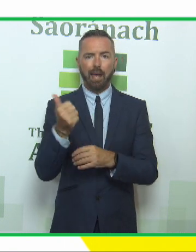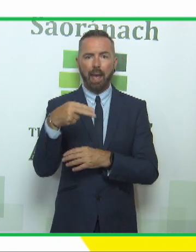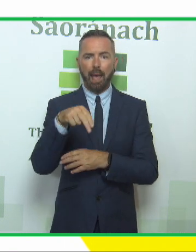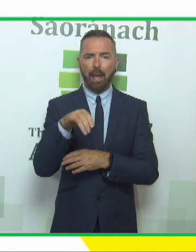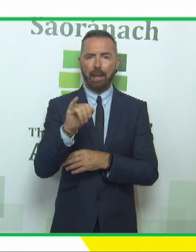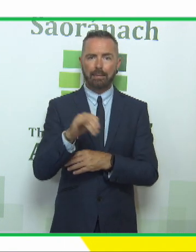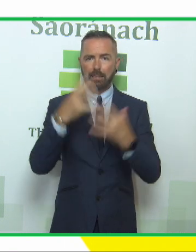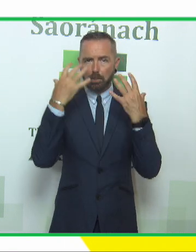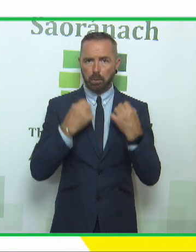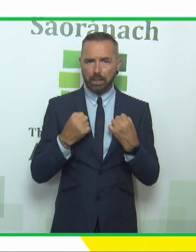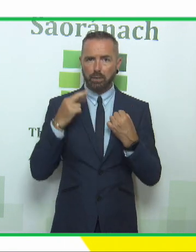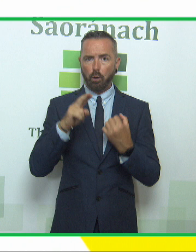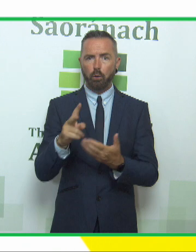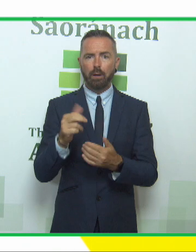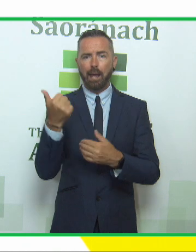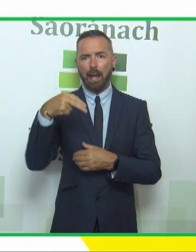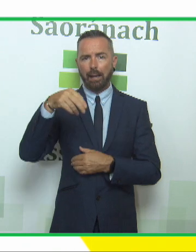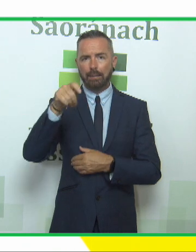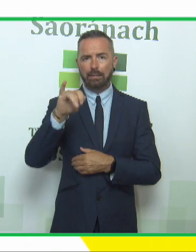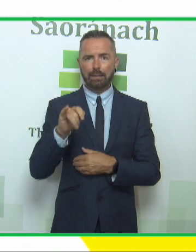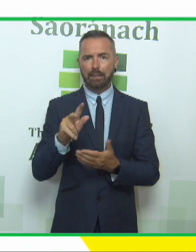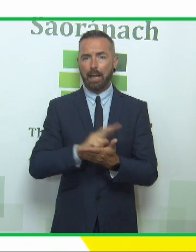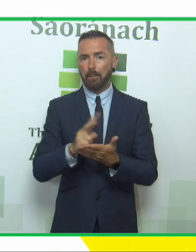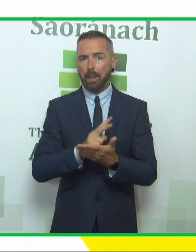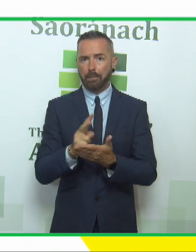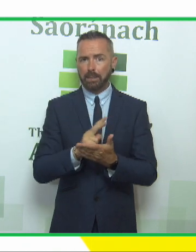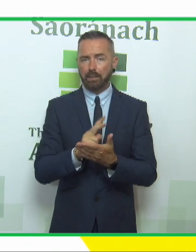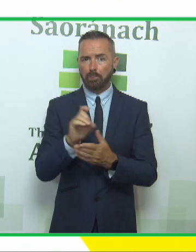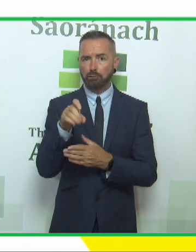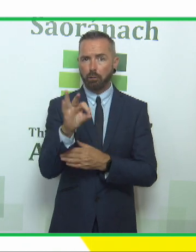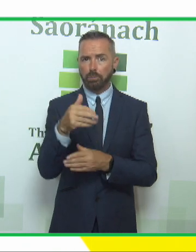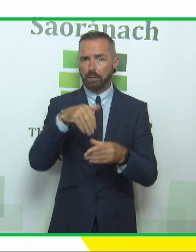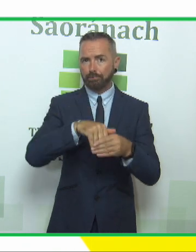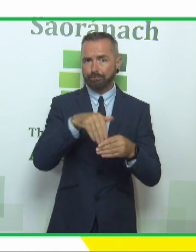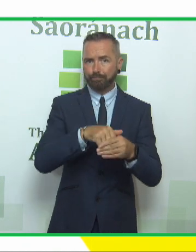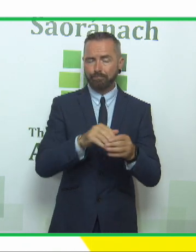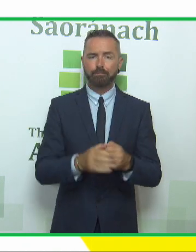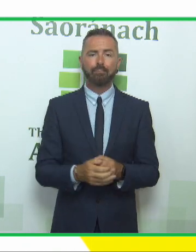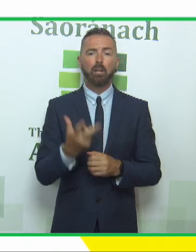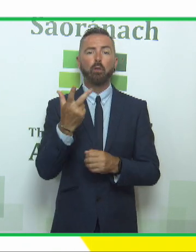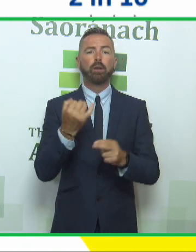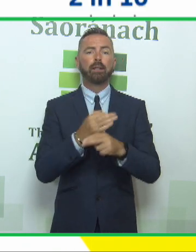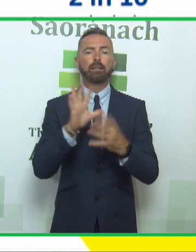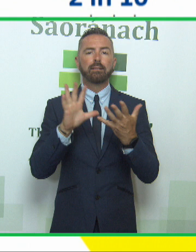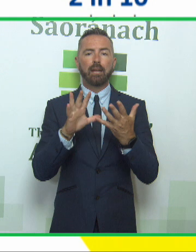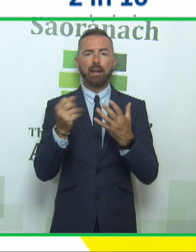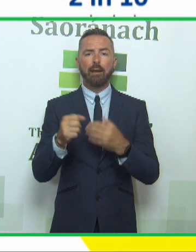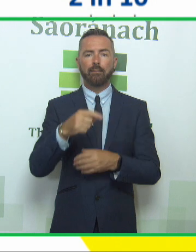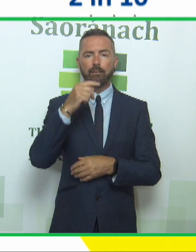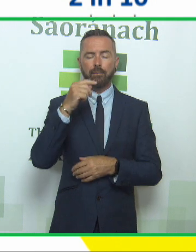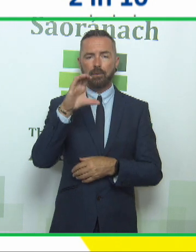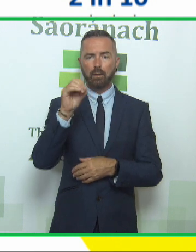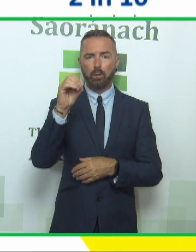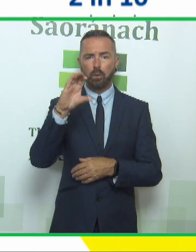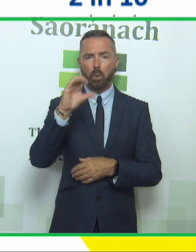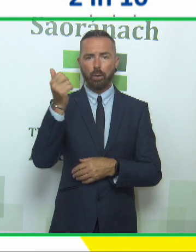example, Lyrica, which is also known as pregabalin. 3 in 10 had cocaine implicated, and 2 in 10